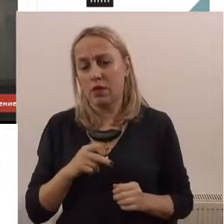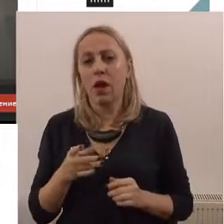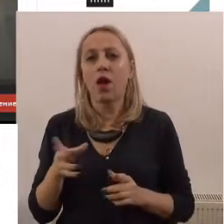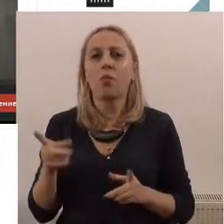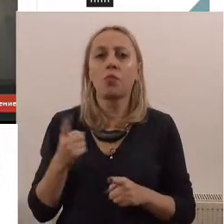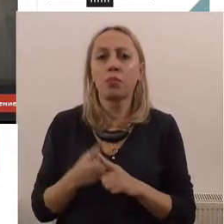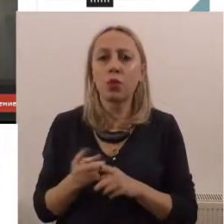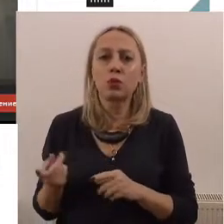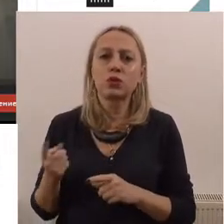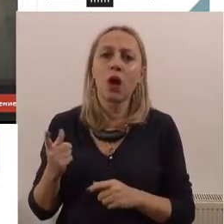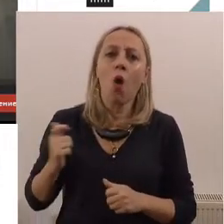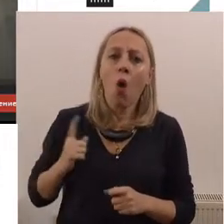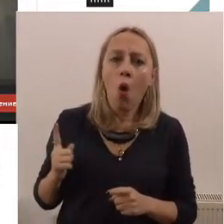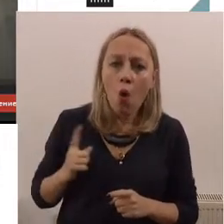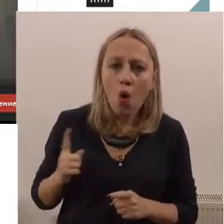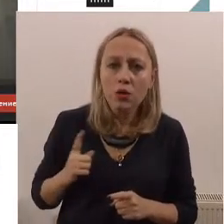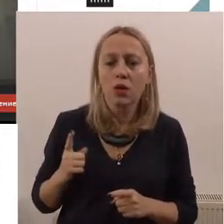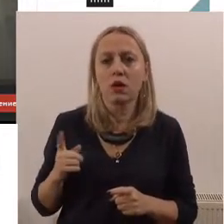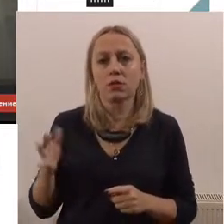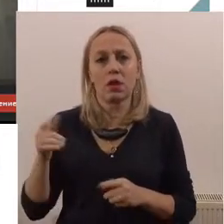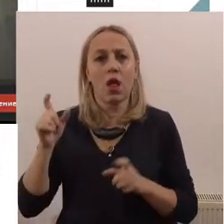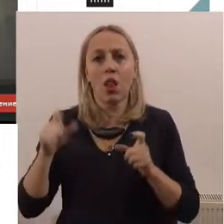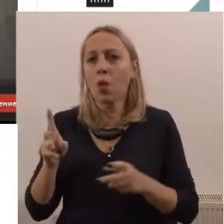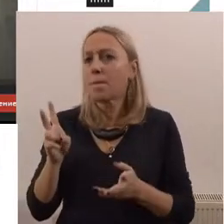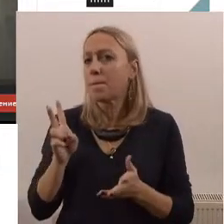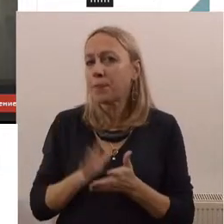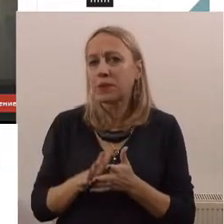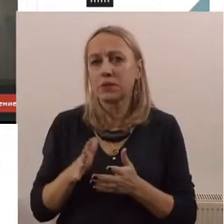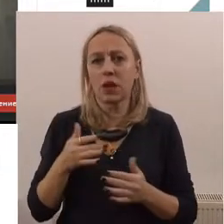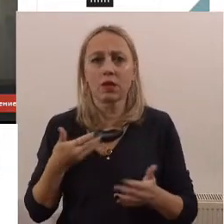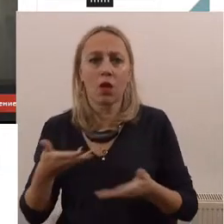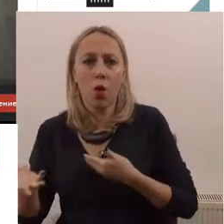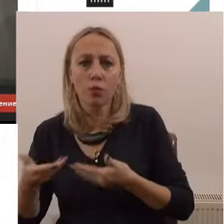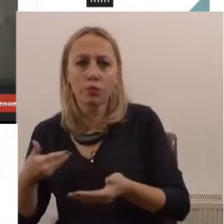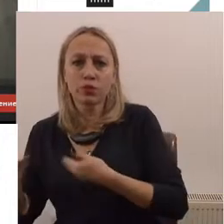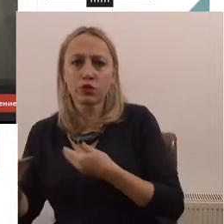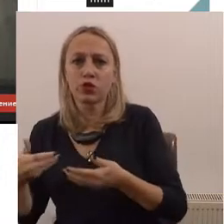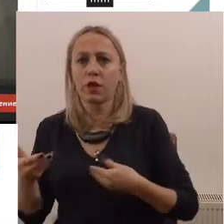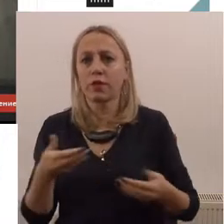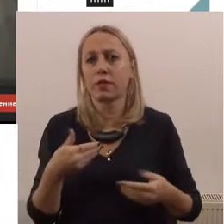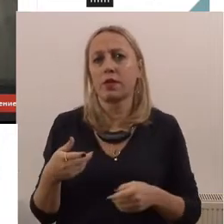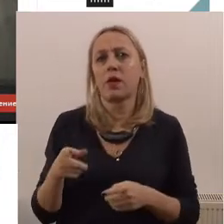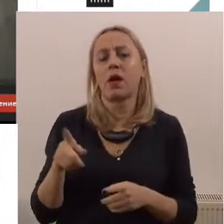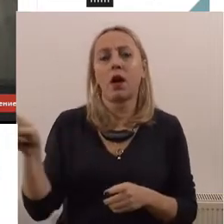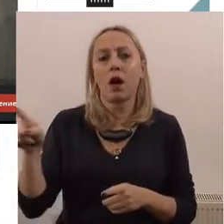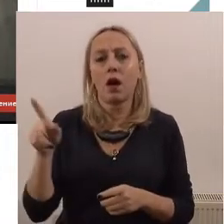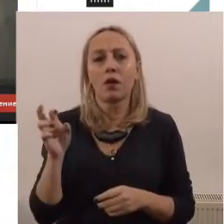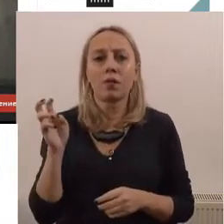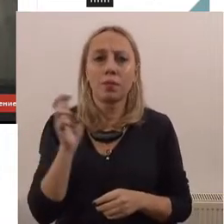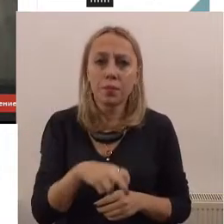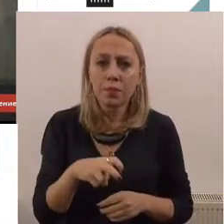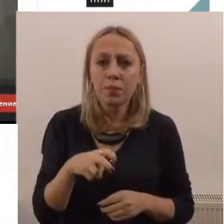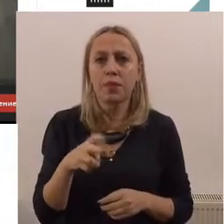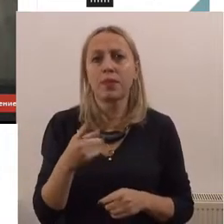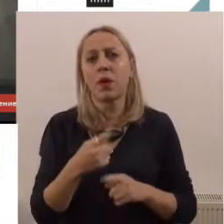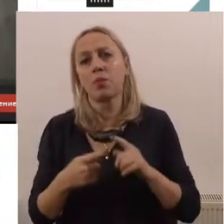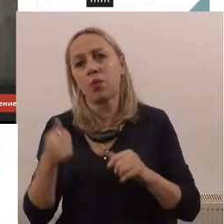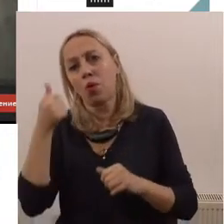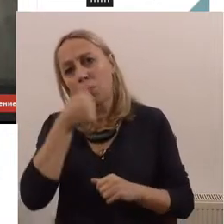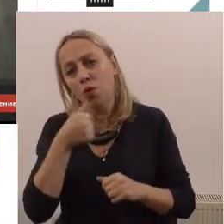because there are hundreds of people working for the museum, who are constantly rotating.